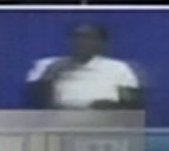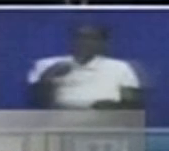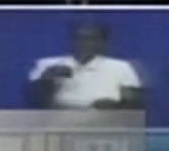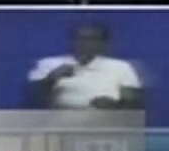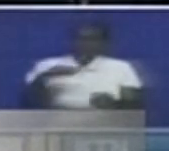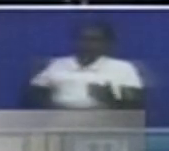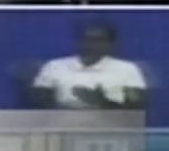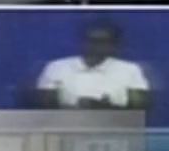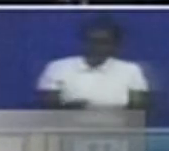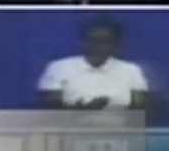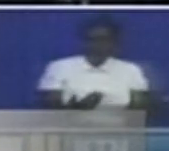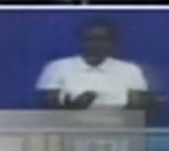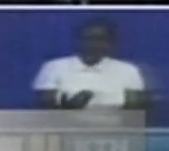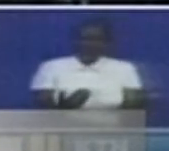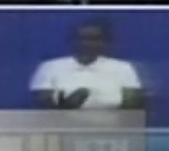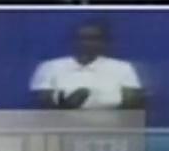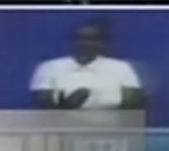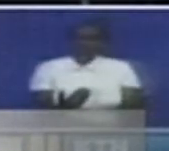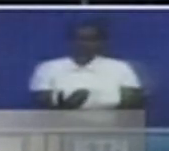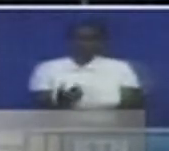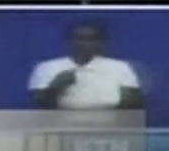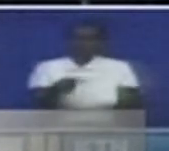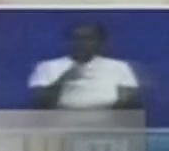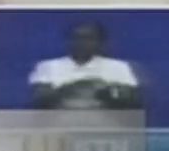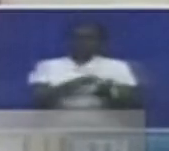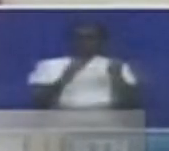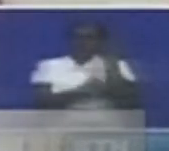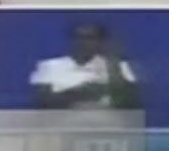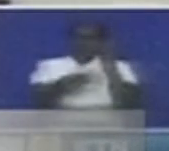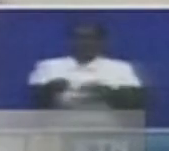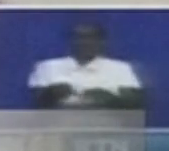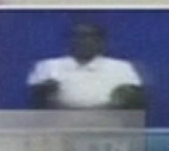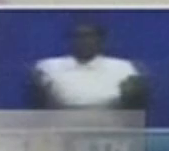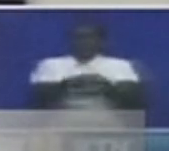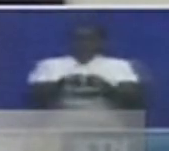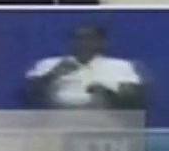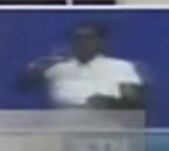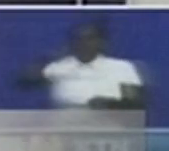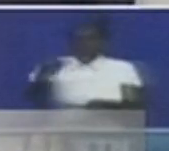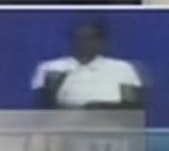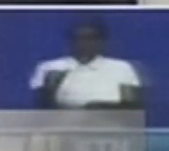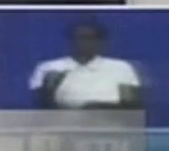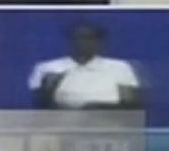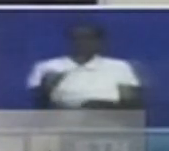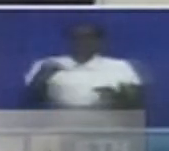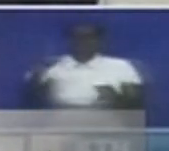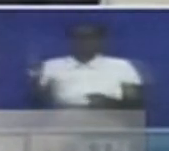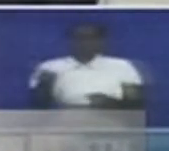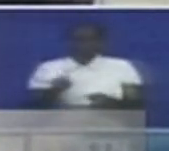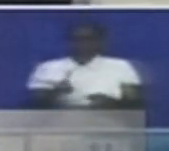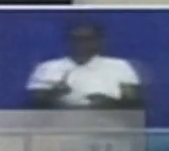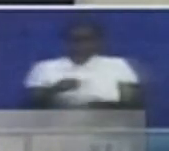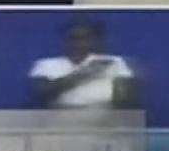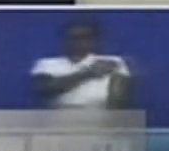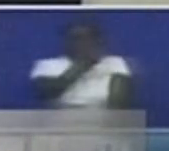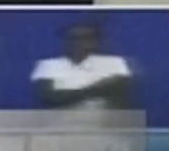come and we help them to come out of this unfortunate situation. In January, Nigeria's president, Goodluck Jonathan, outlawed